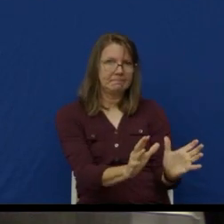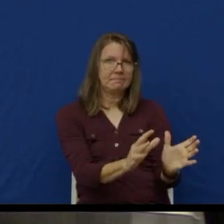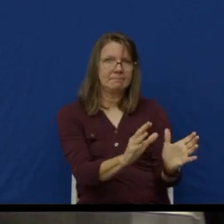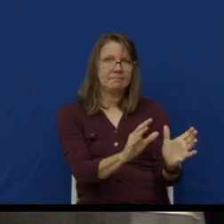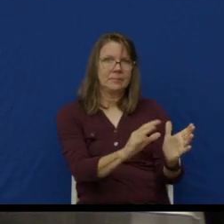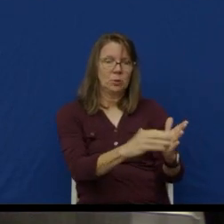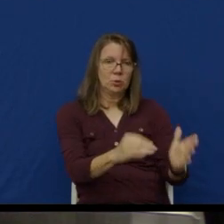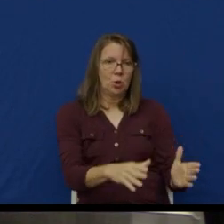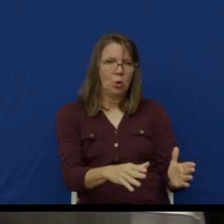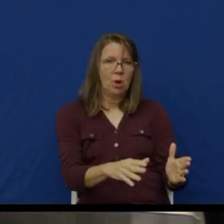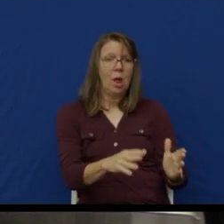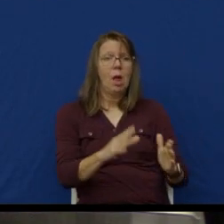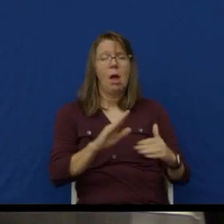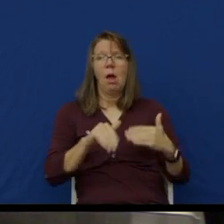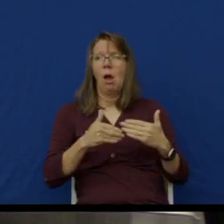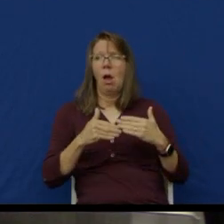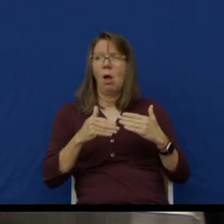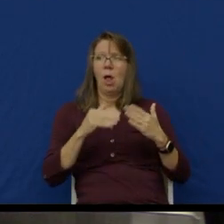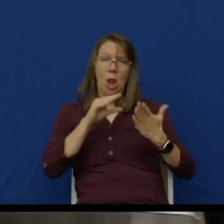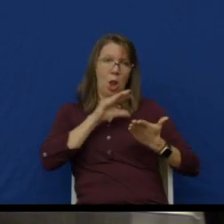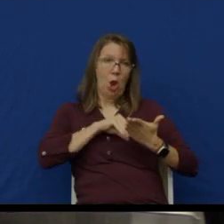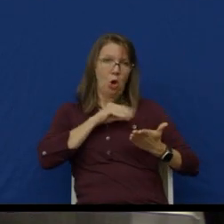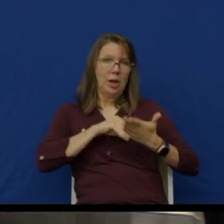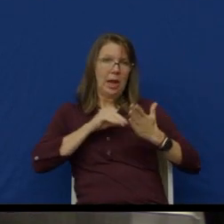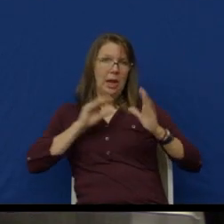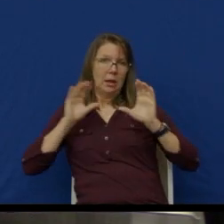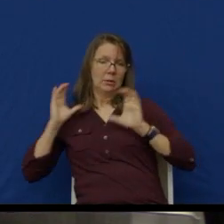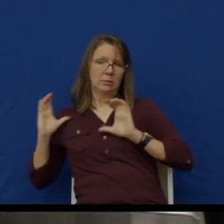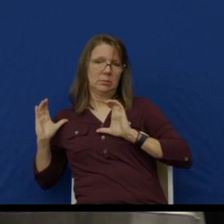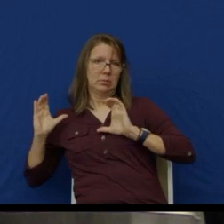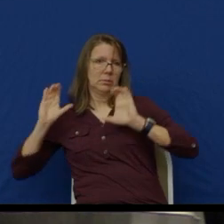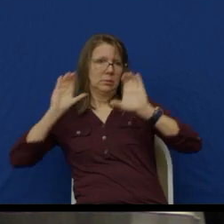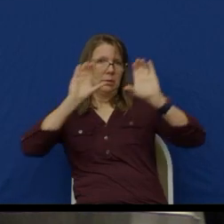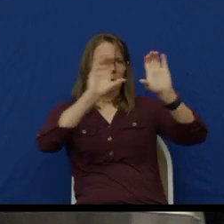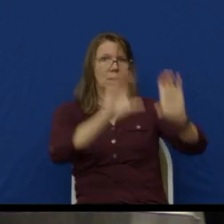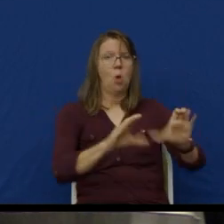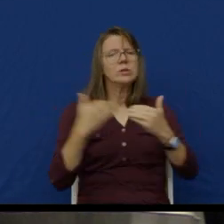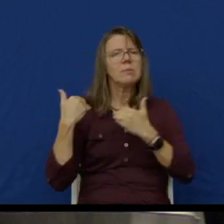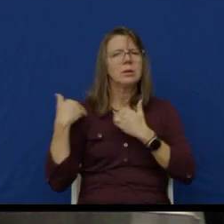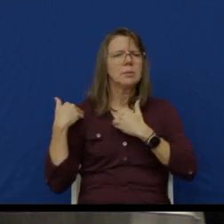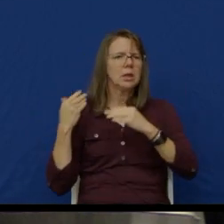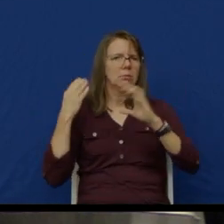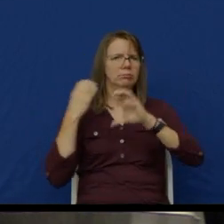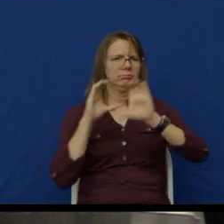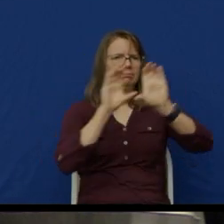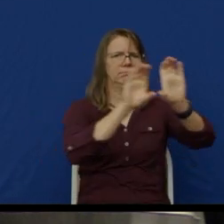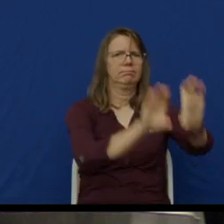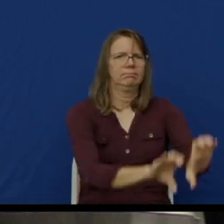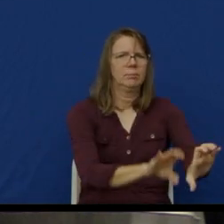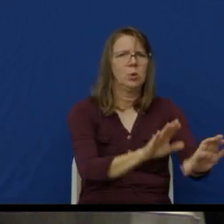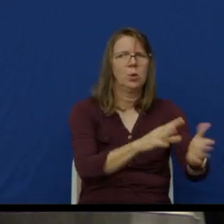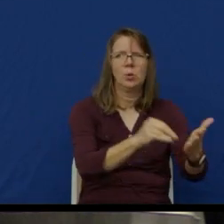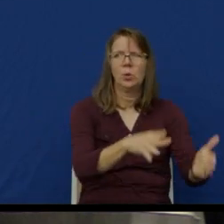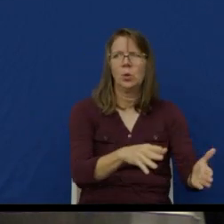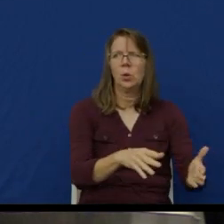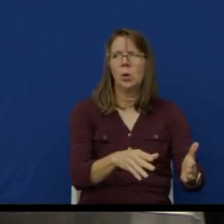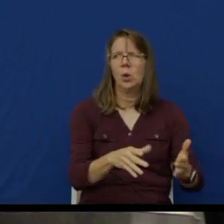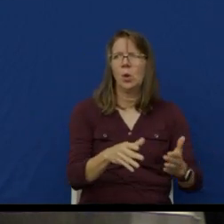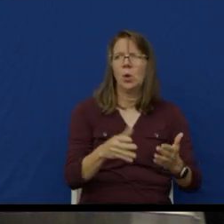one of the things I would always ask my teachers, and at the end of the day, who should go